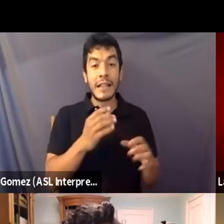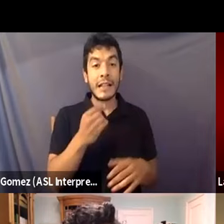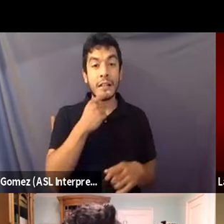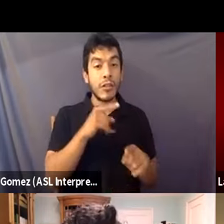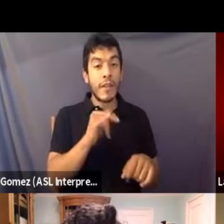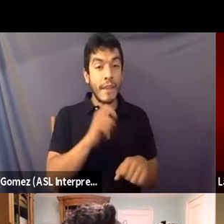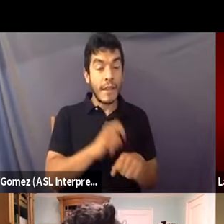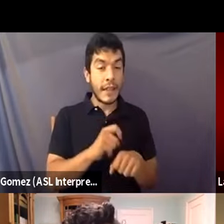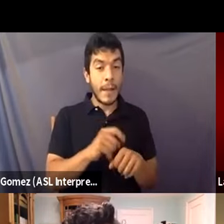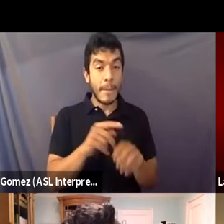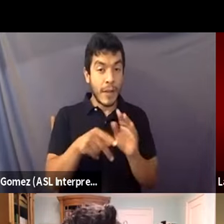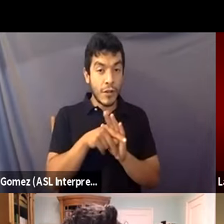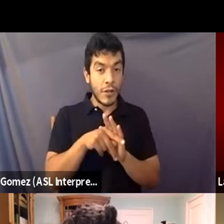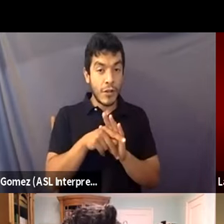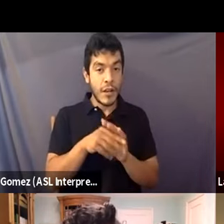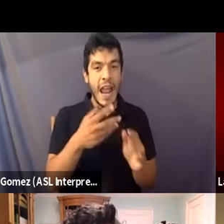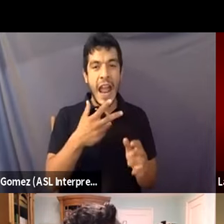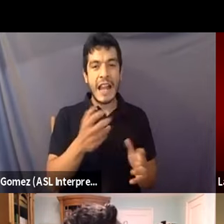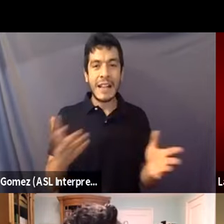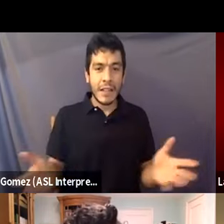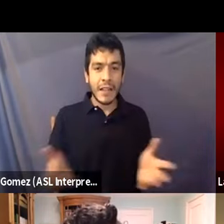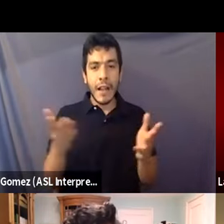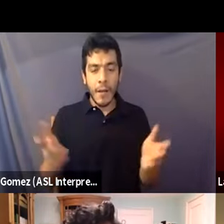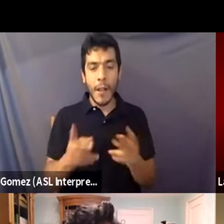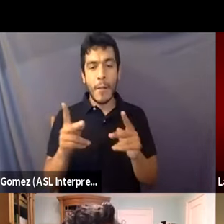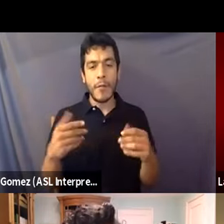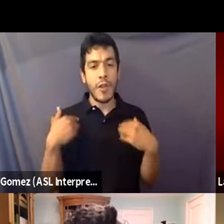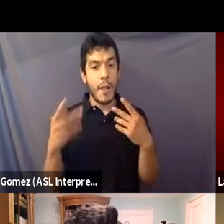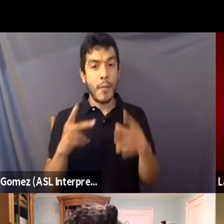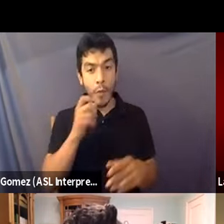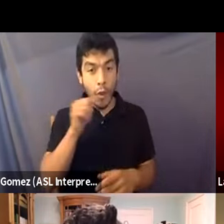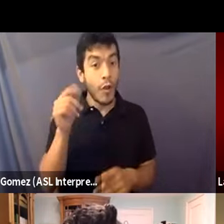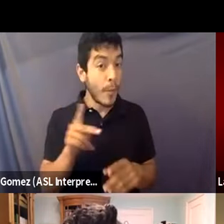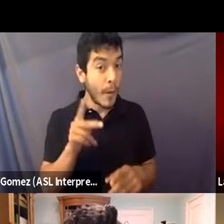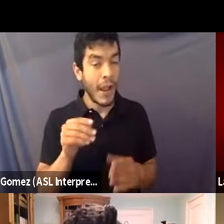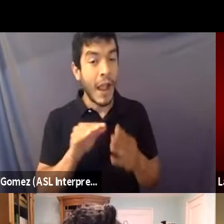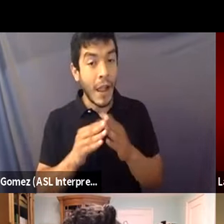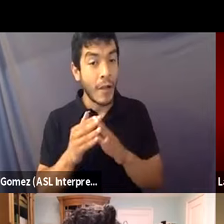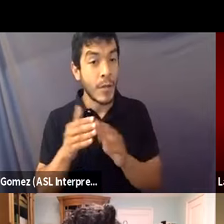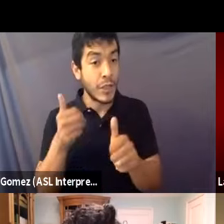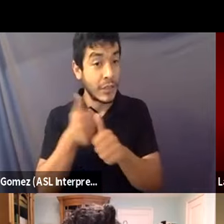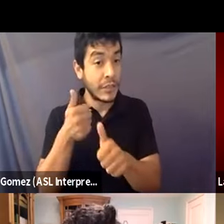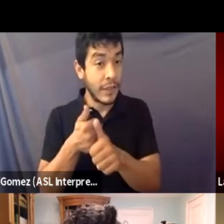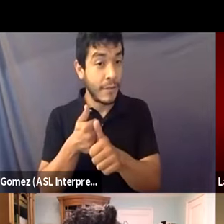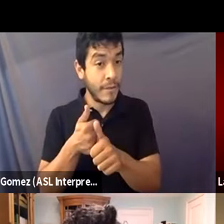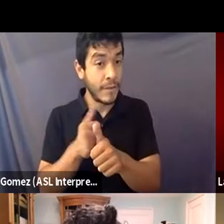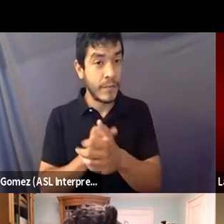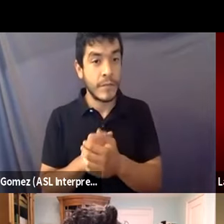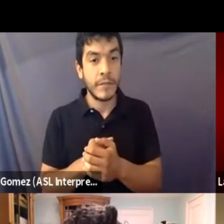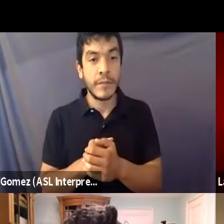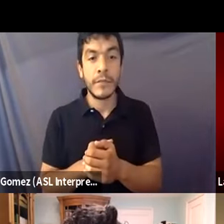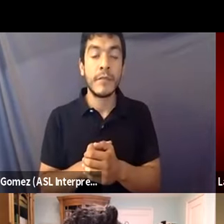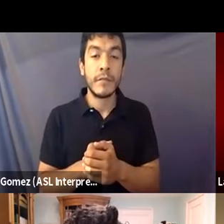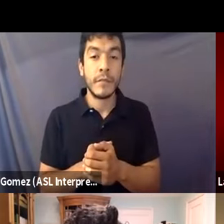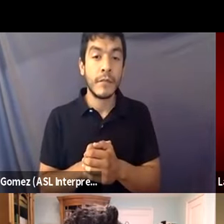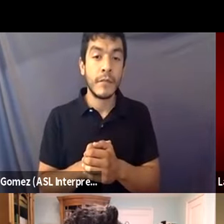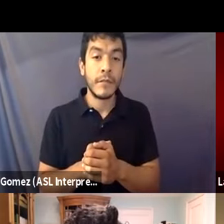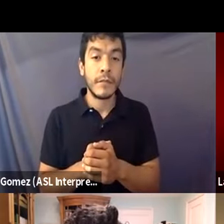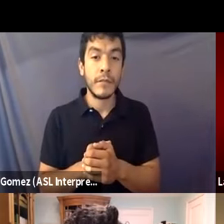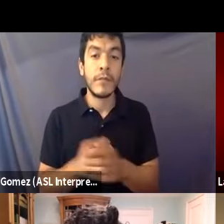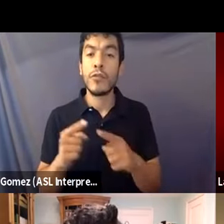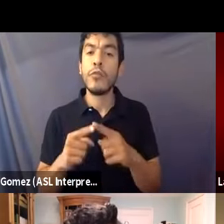period. And that he urged people, young people, older people, and the community itself to, um, to heal